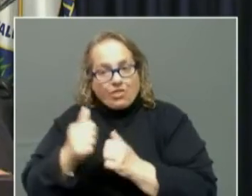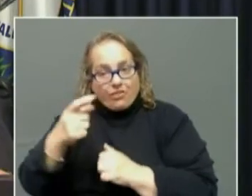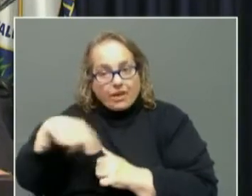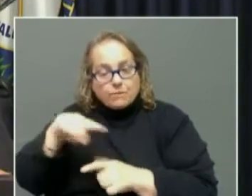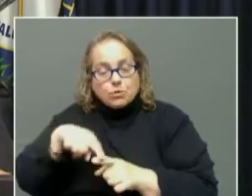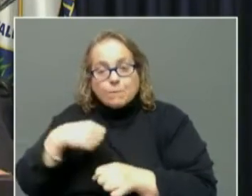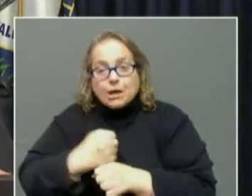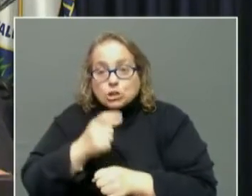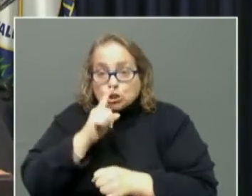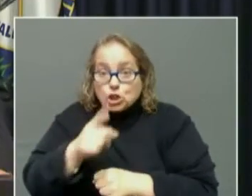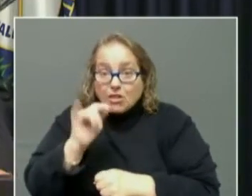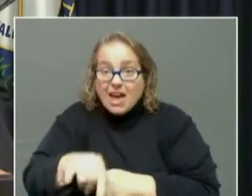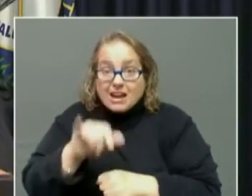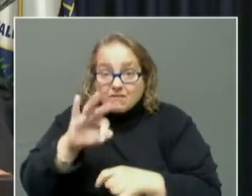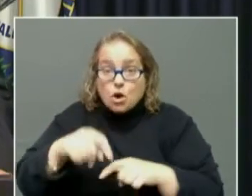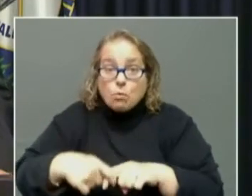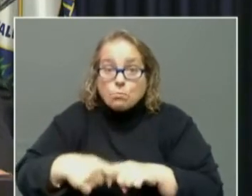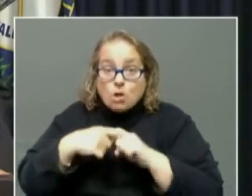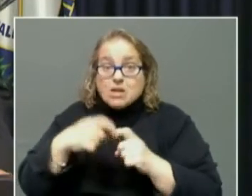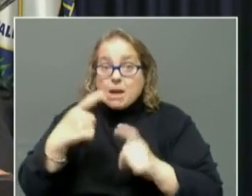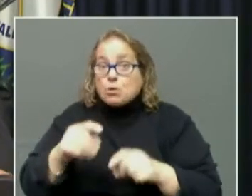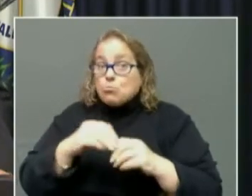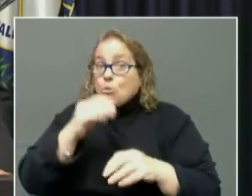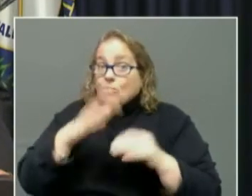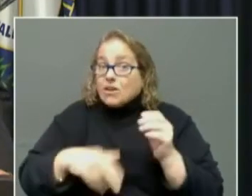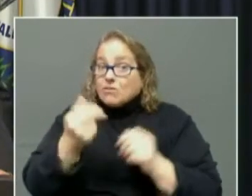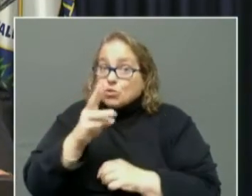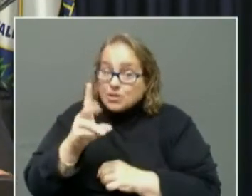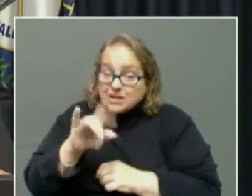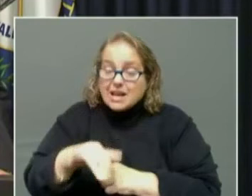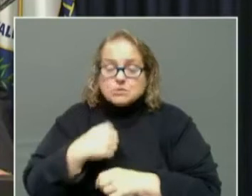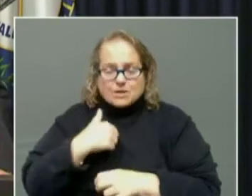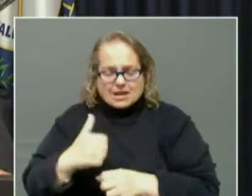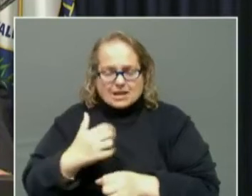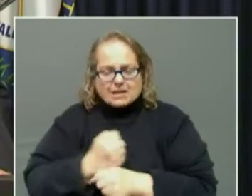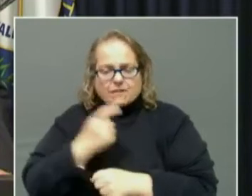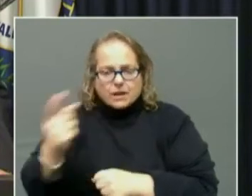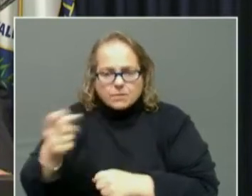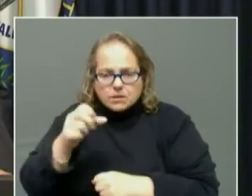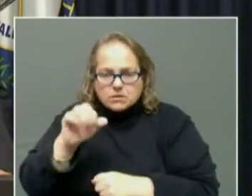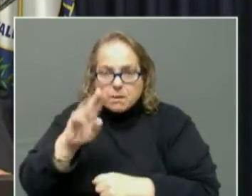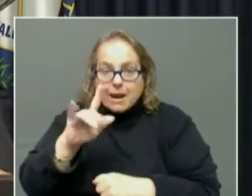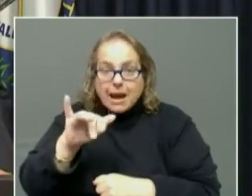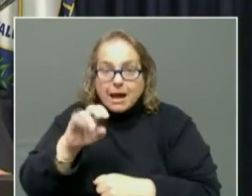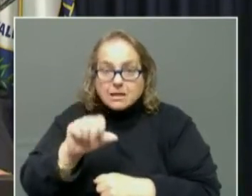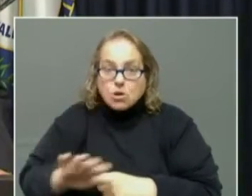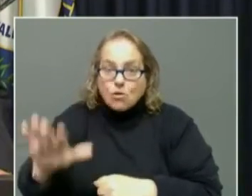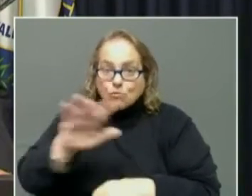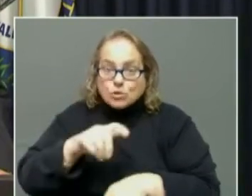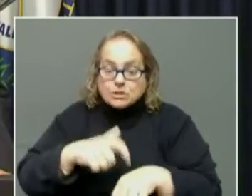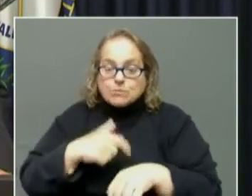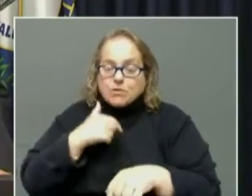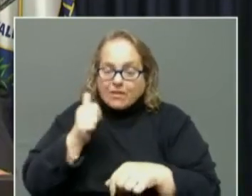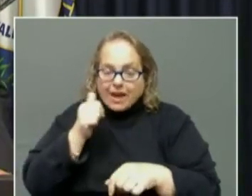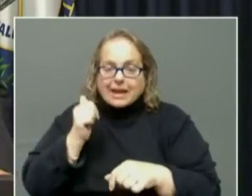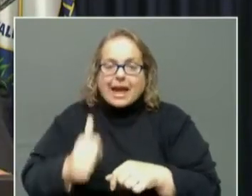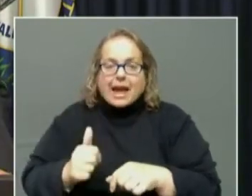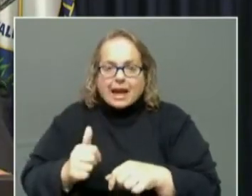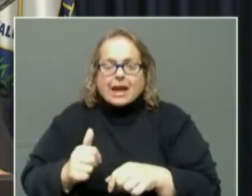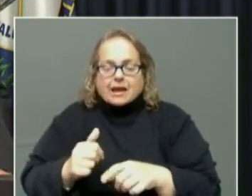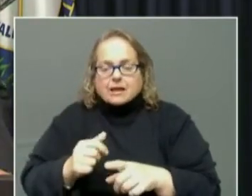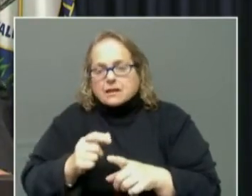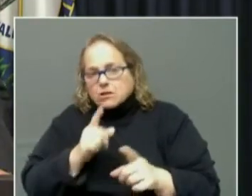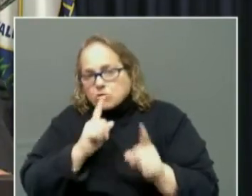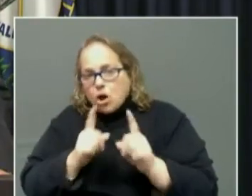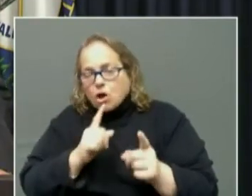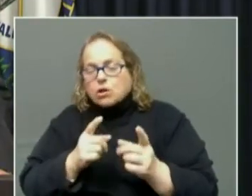this pause goes more than a couple days, we can get them supplies over time so that they can meet individuals in their communities. It's